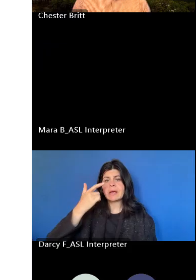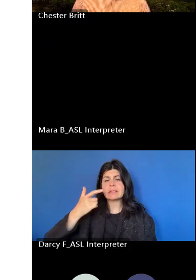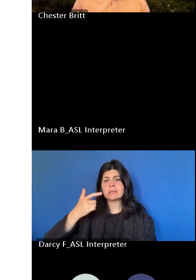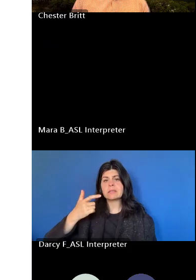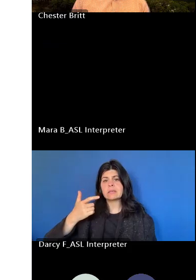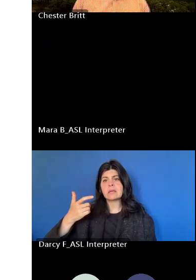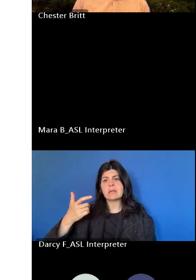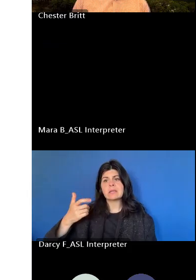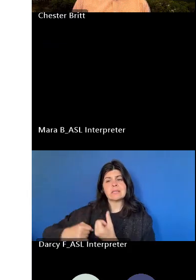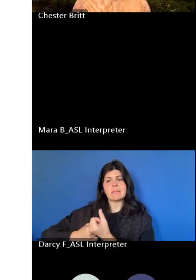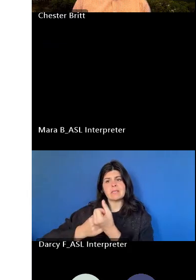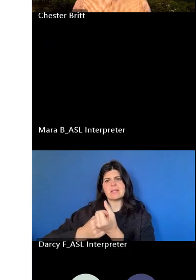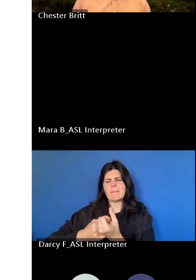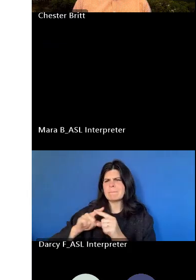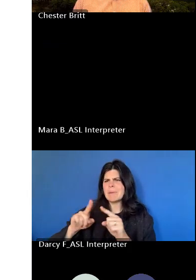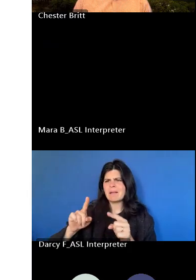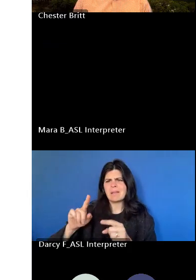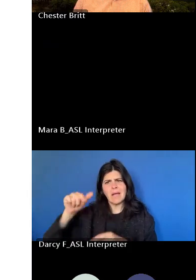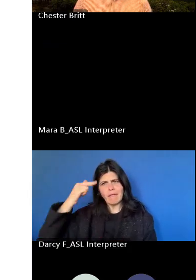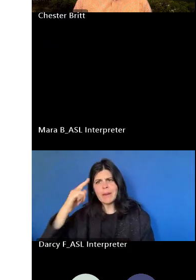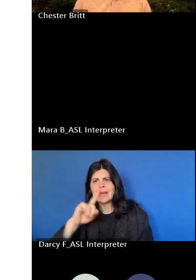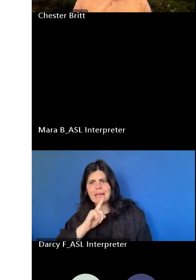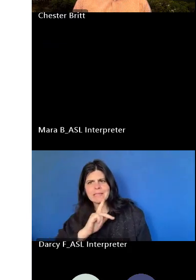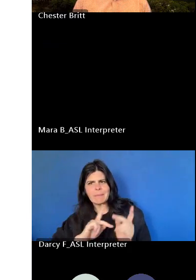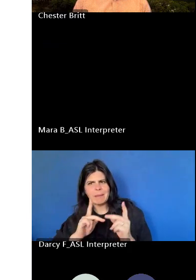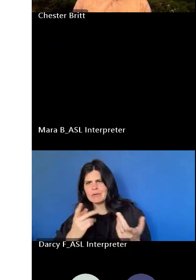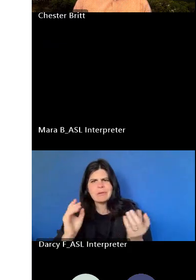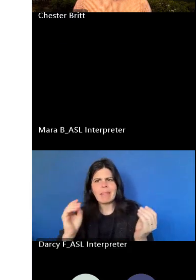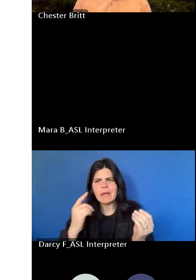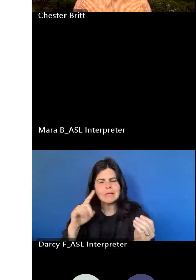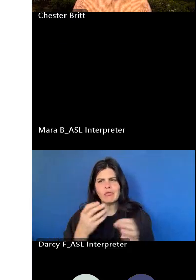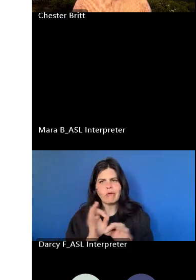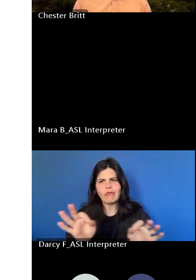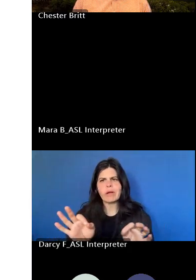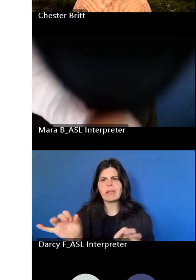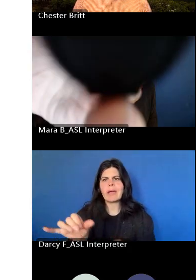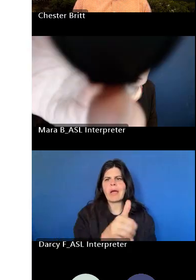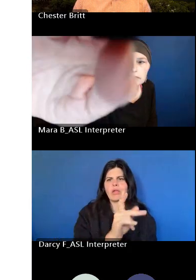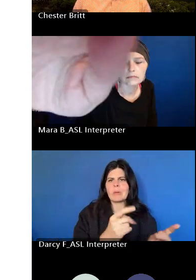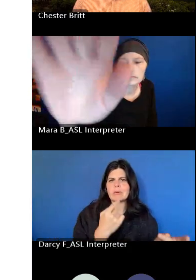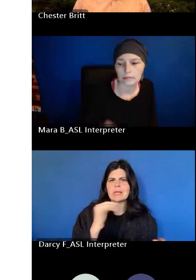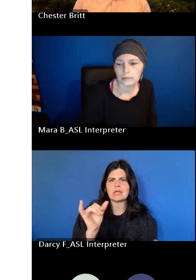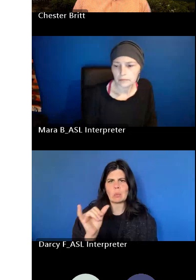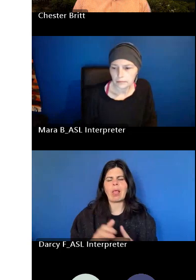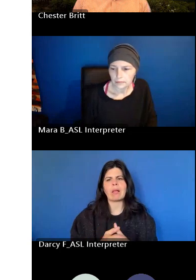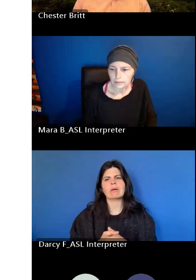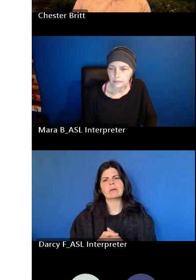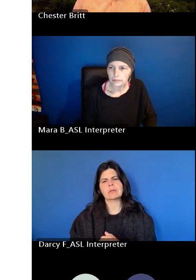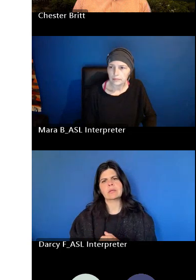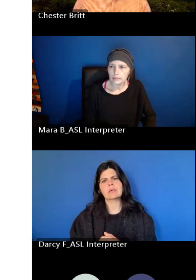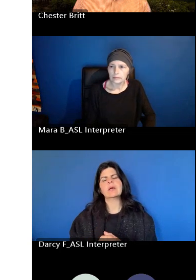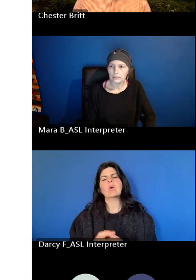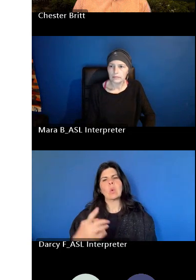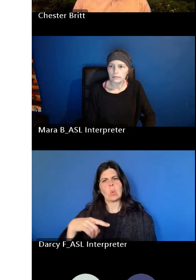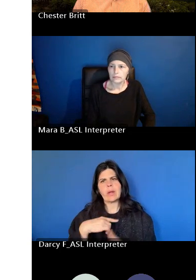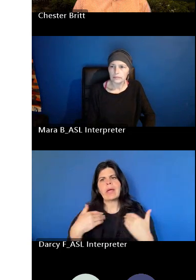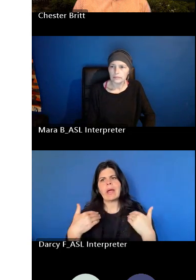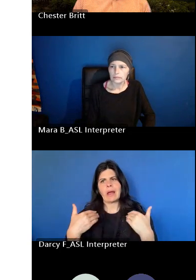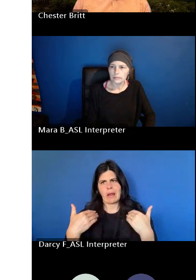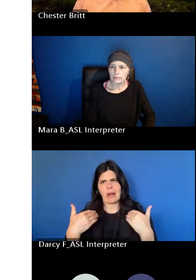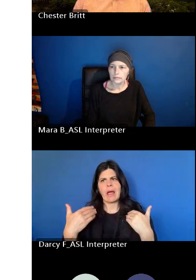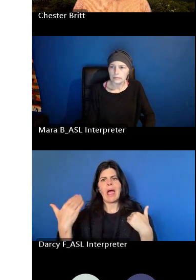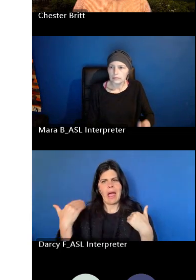is the people. So that's where that money's coming from. So nothing's for free, as other people said as well. We had gas buses